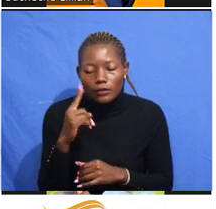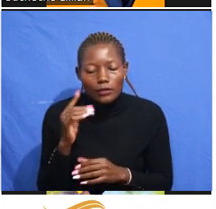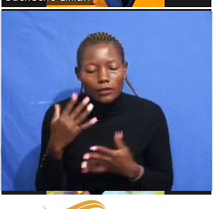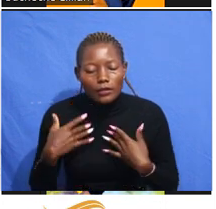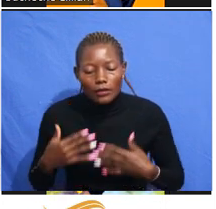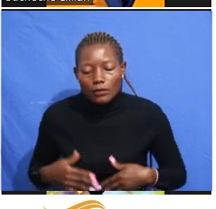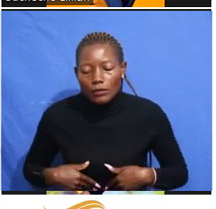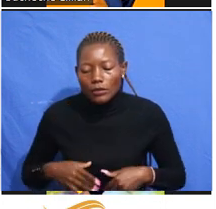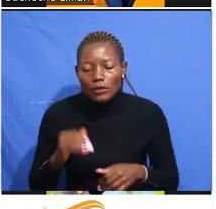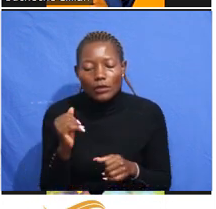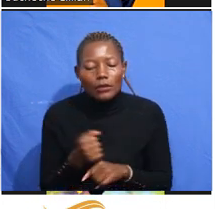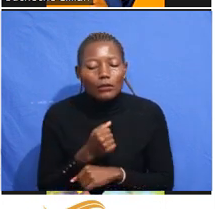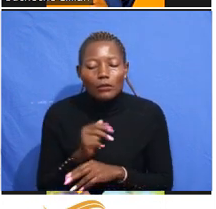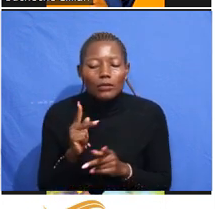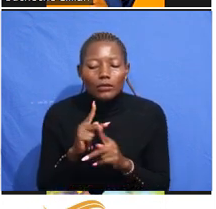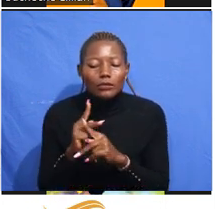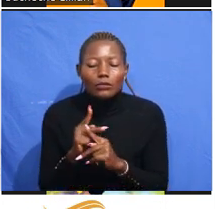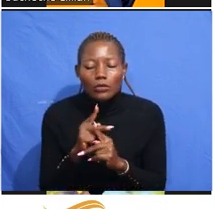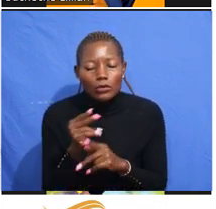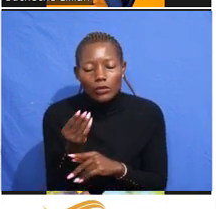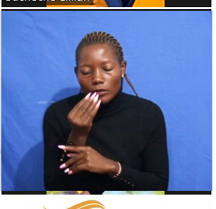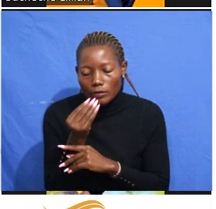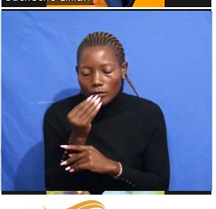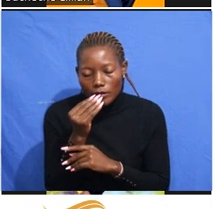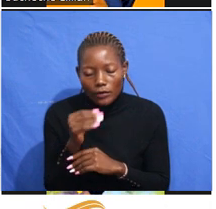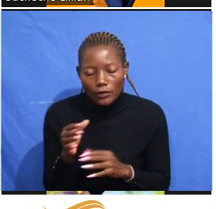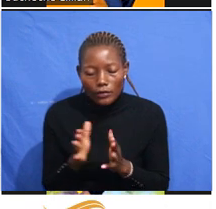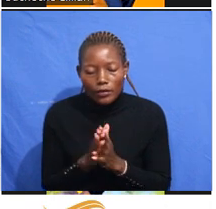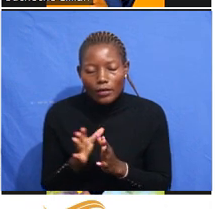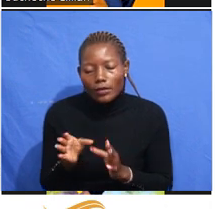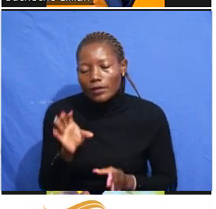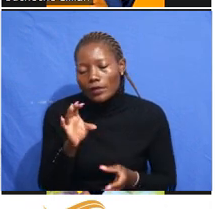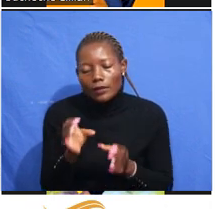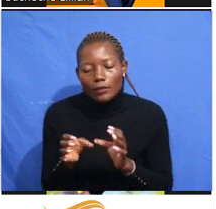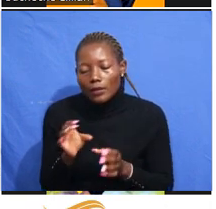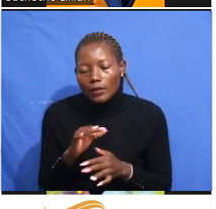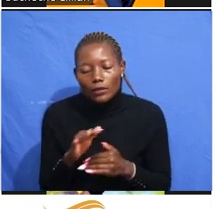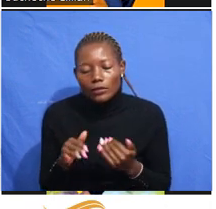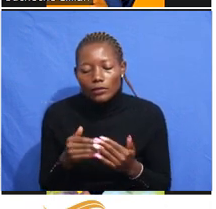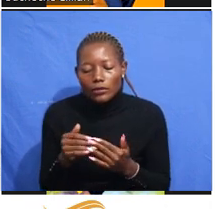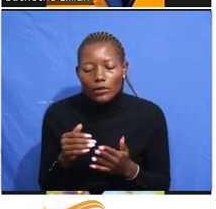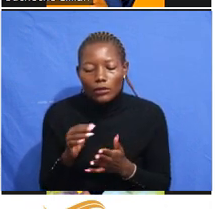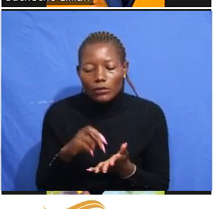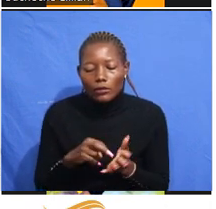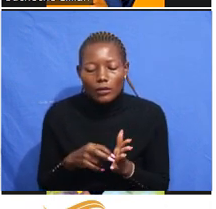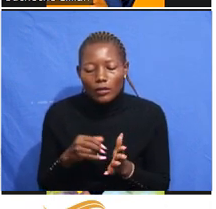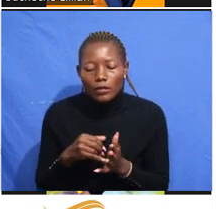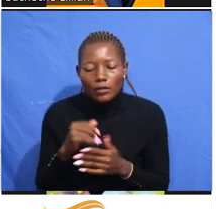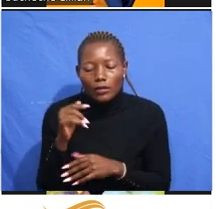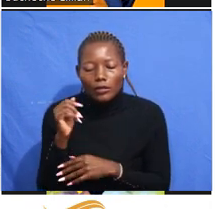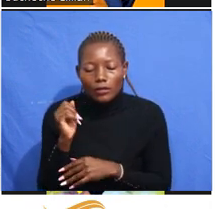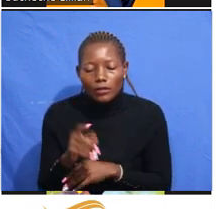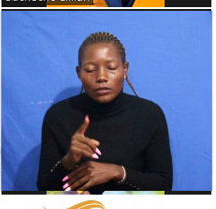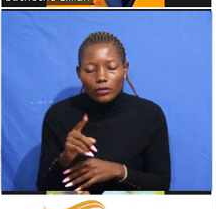utilize these food chemicals the way they are. It needs to be broken down. And this is